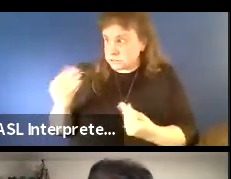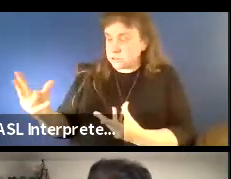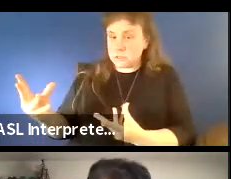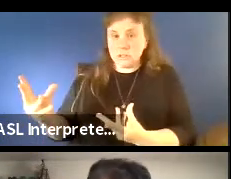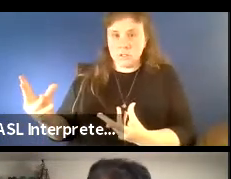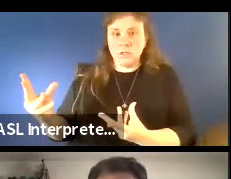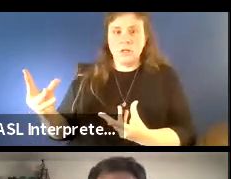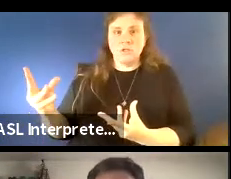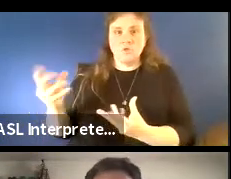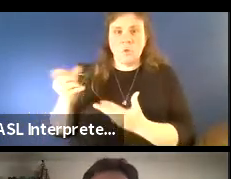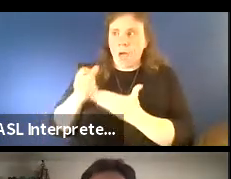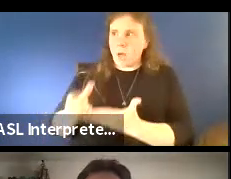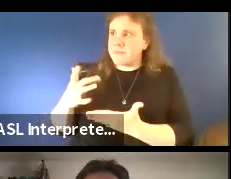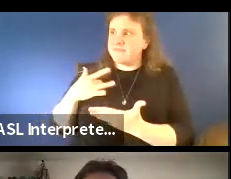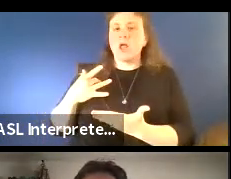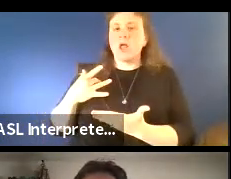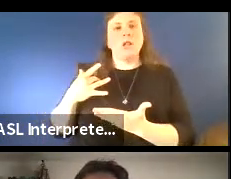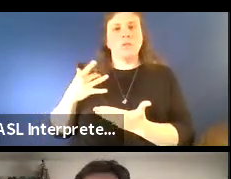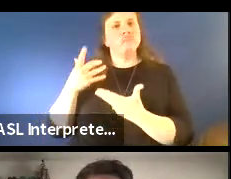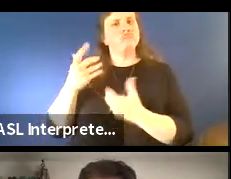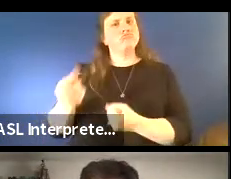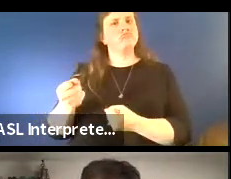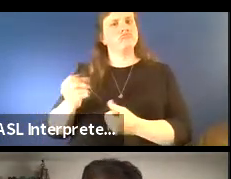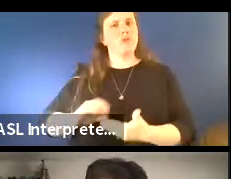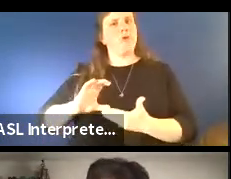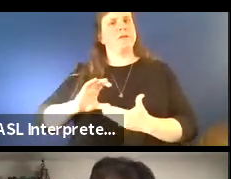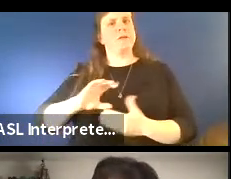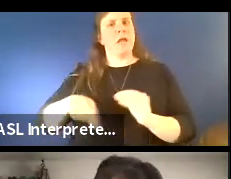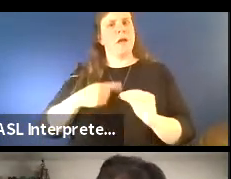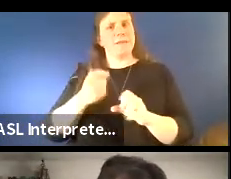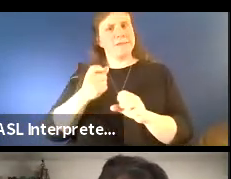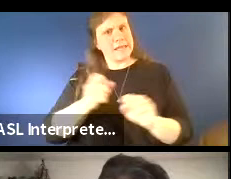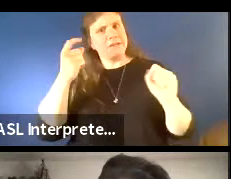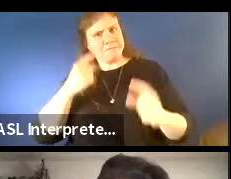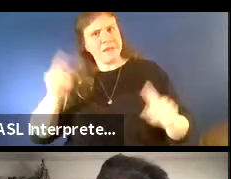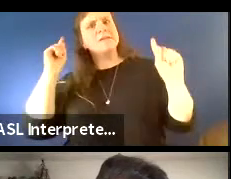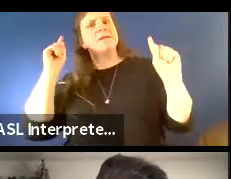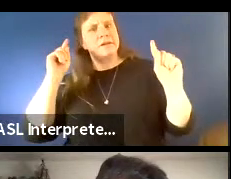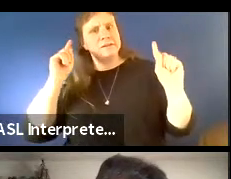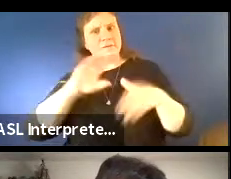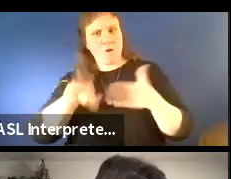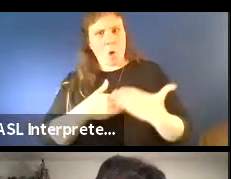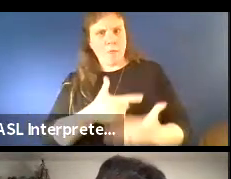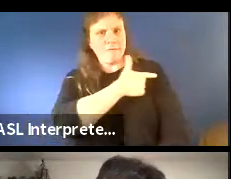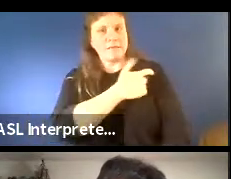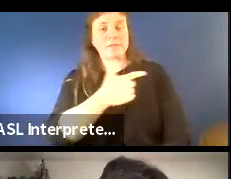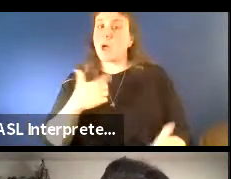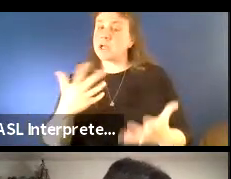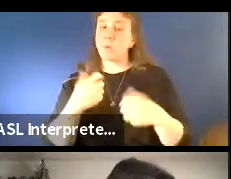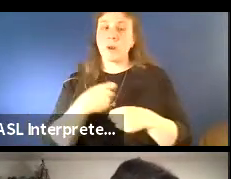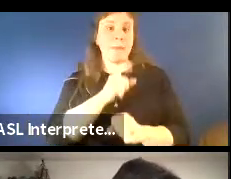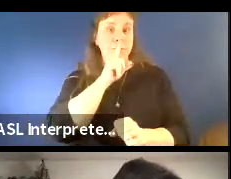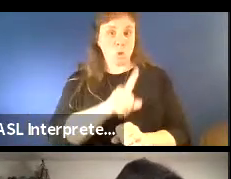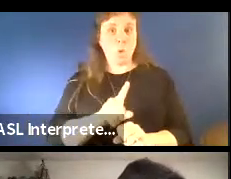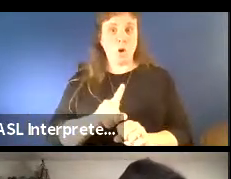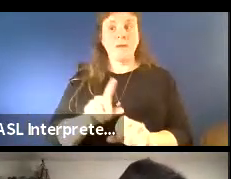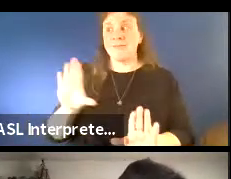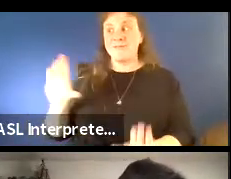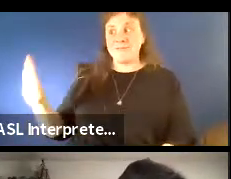instilling confidence about the safety and effectiveness of these vaccines. And so just want to get out ahead of some of